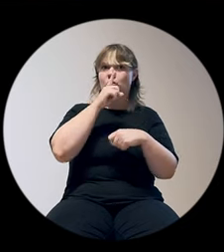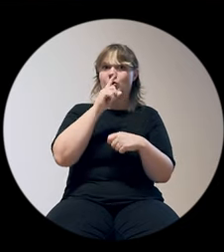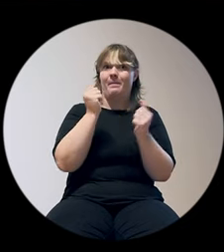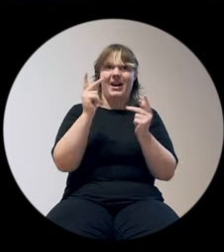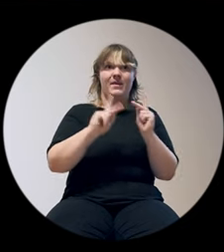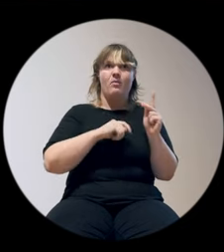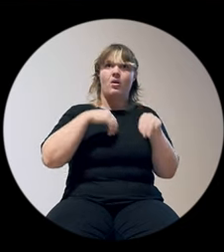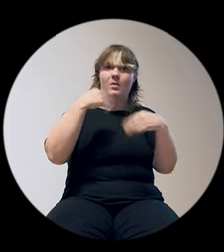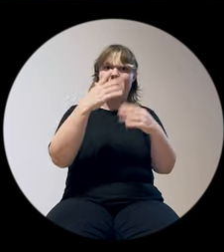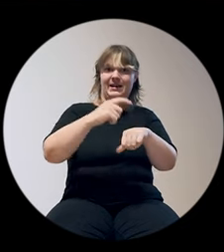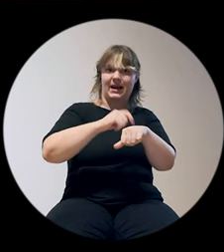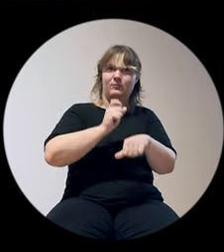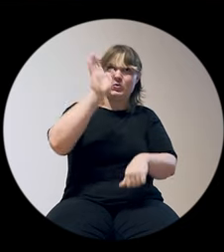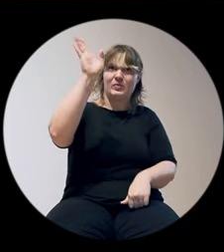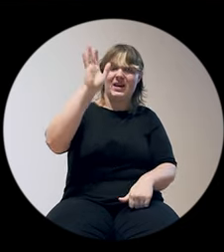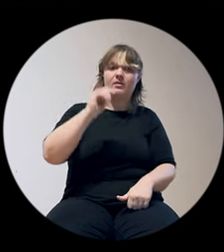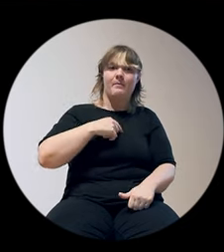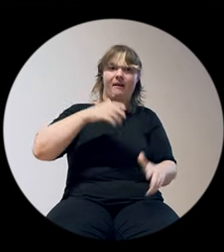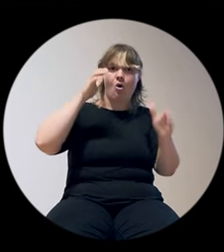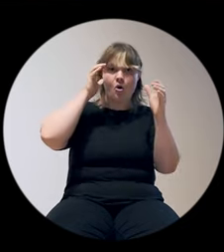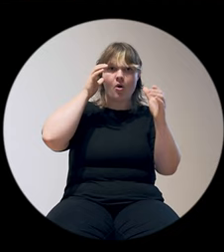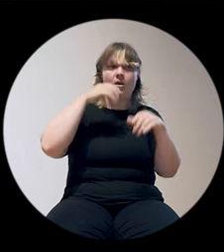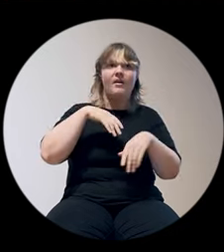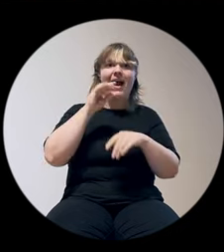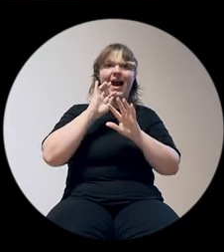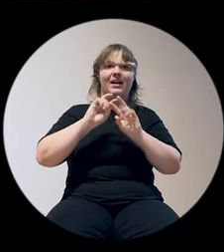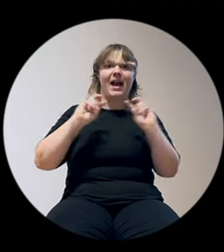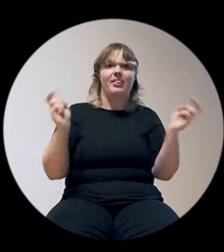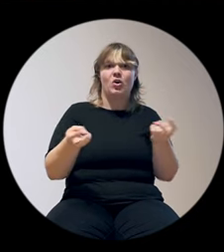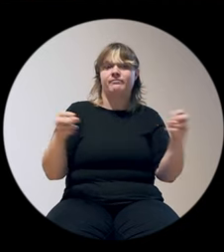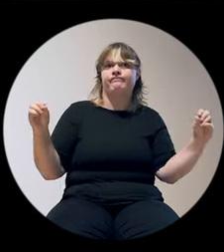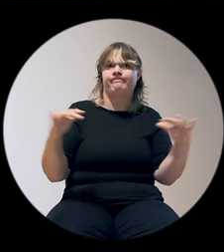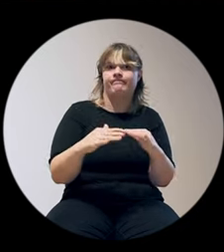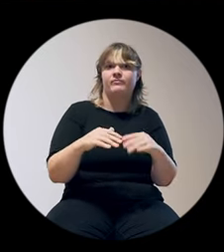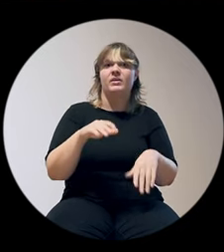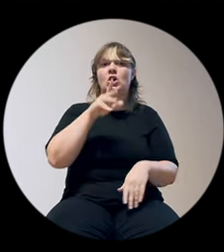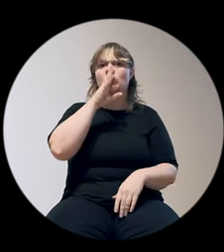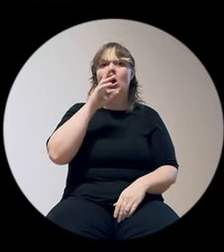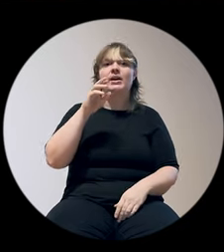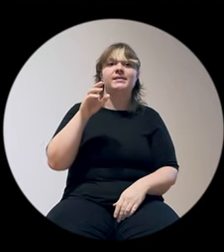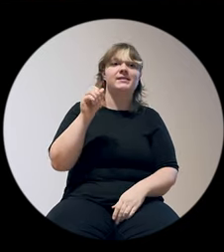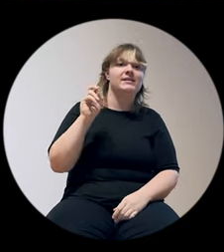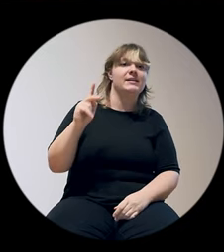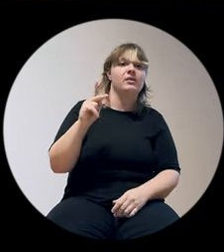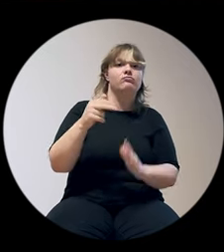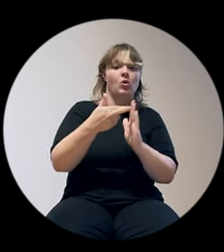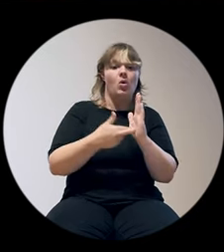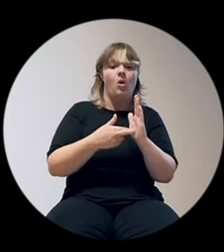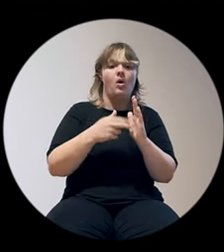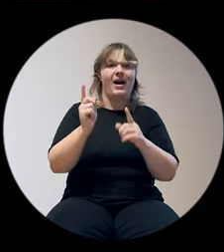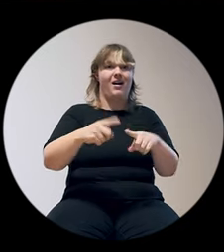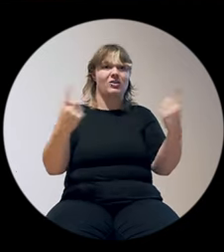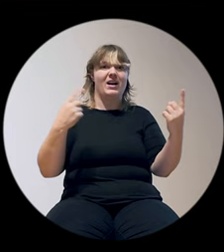provided time to speak, to be heard at a gathering. Talking stick protocol contrasts the blunt force used by